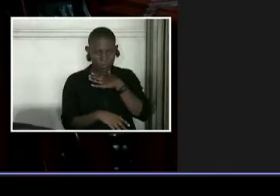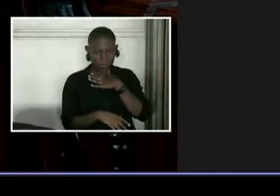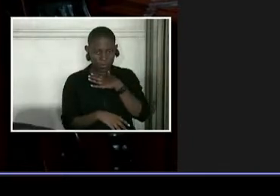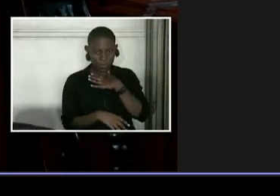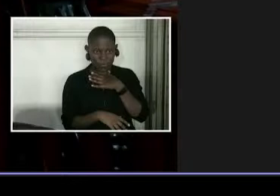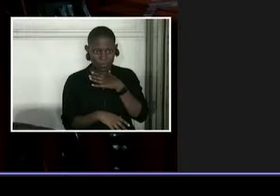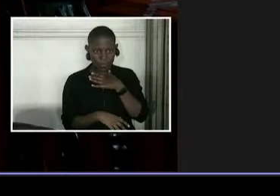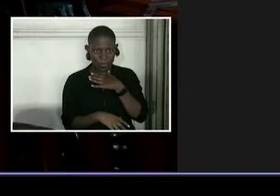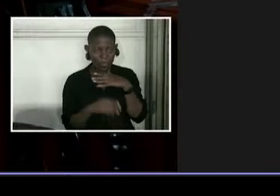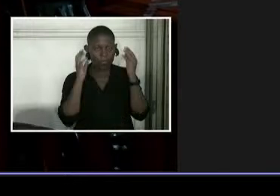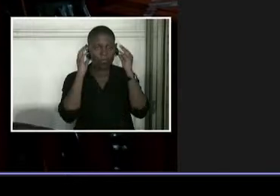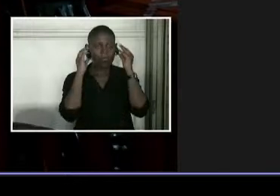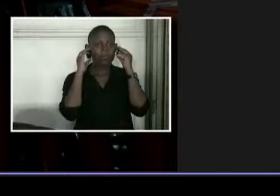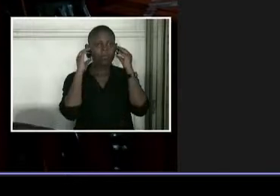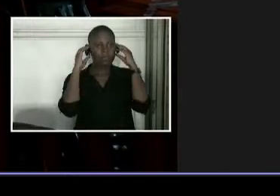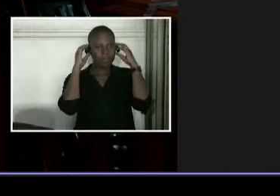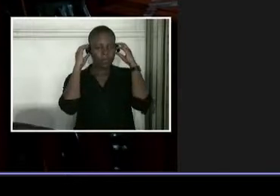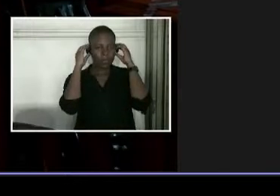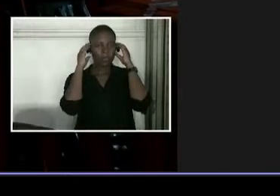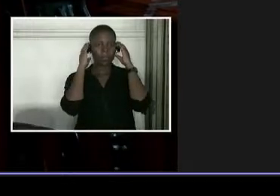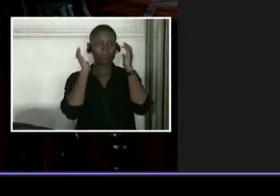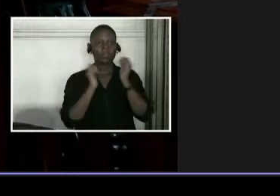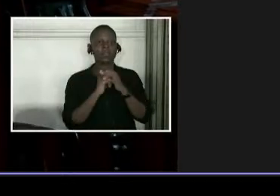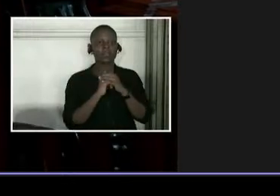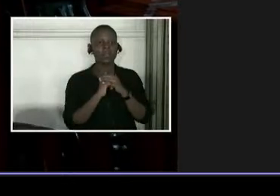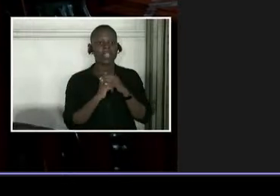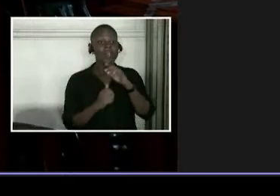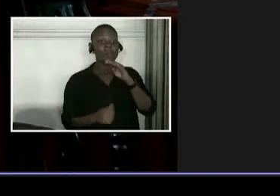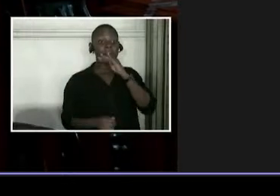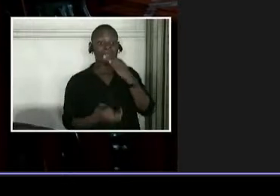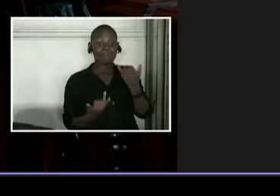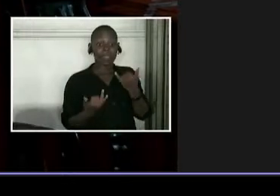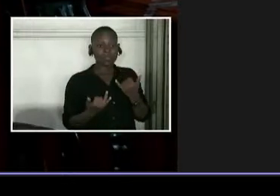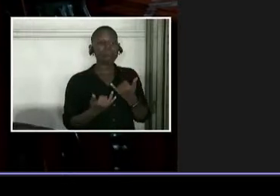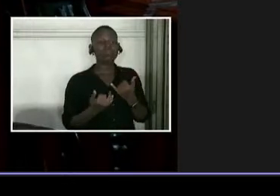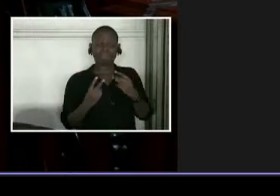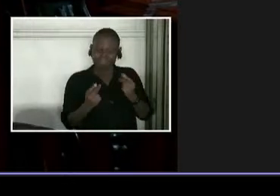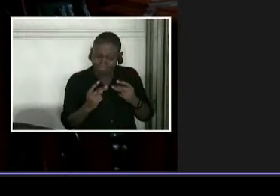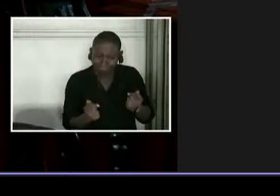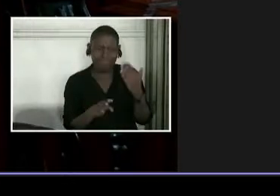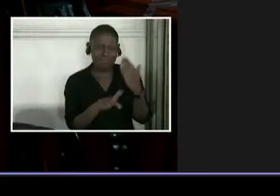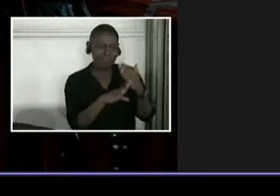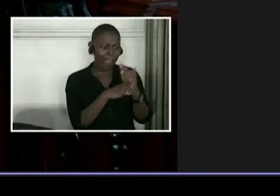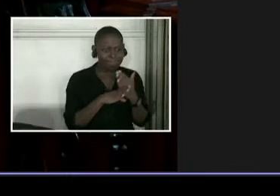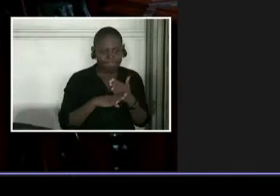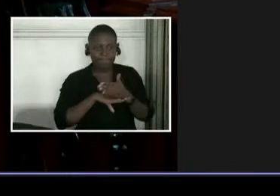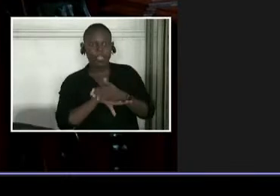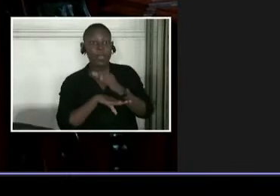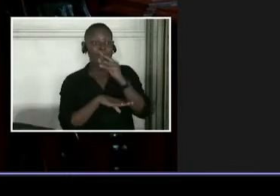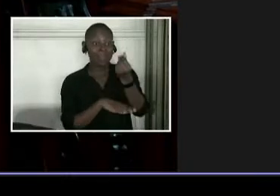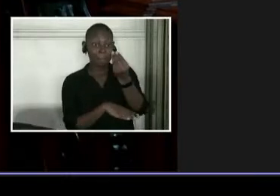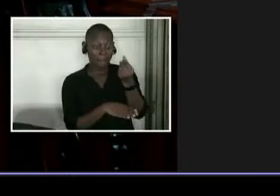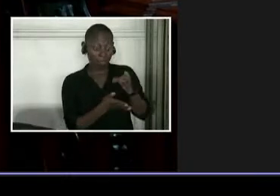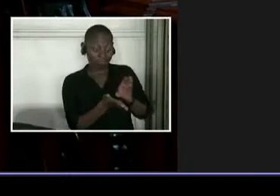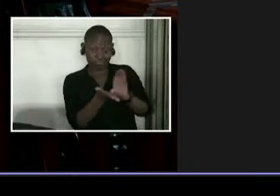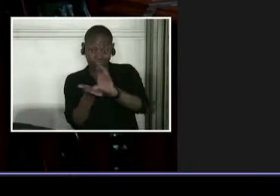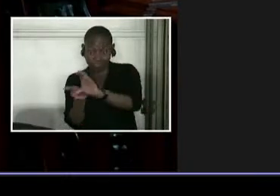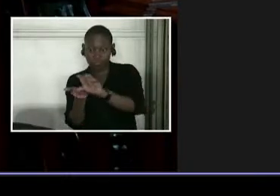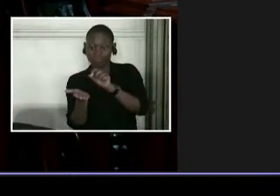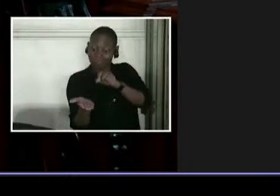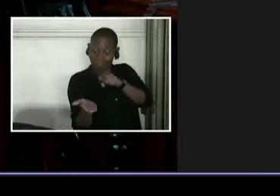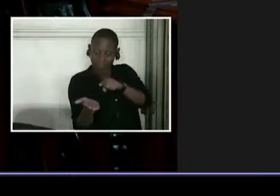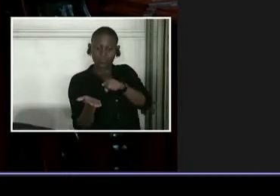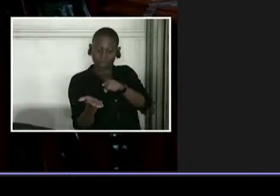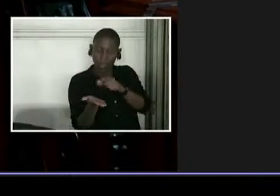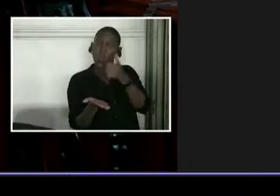Settlements during the budget adjustment phase. We'll move with speed and efficiency and integrity, using the funds solely what they are meant